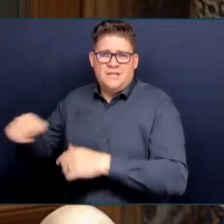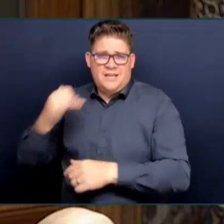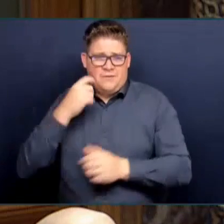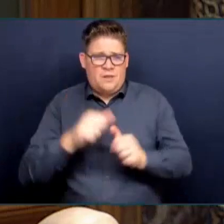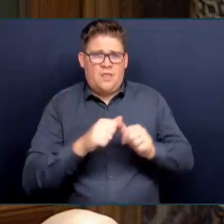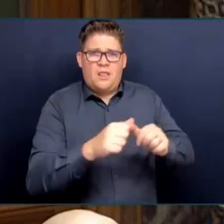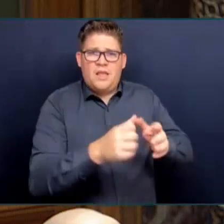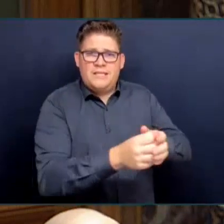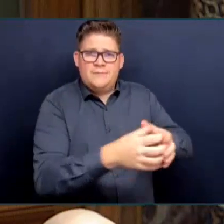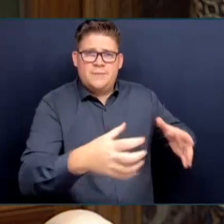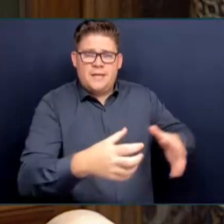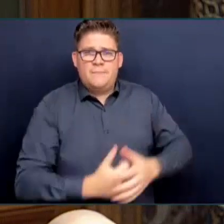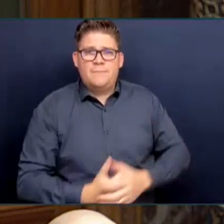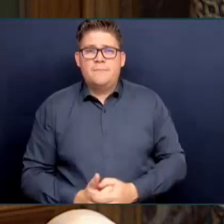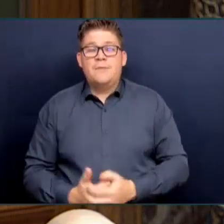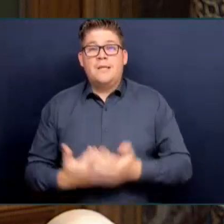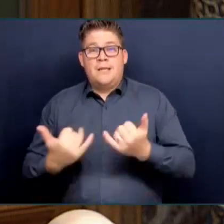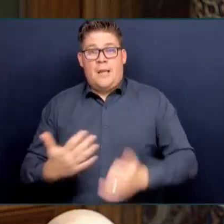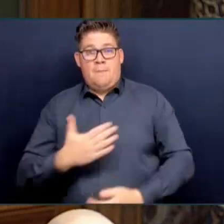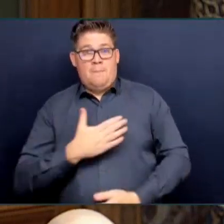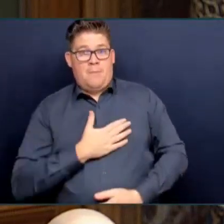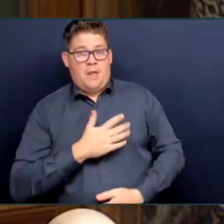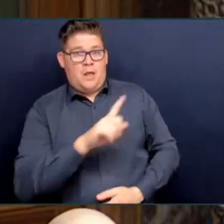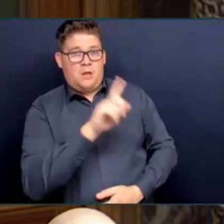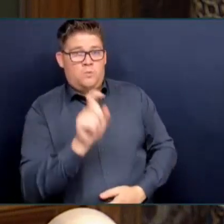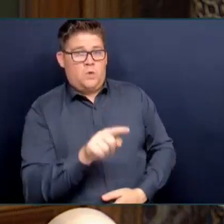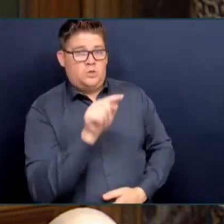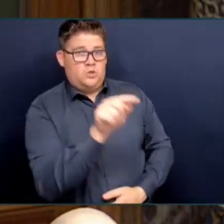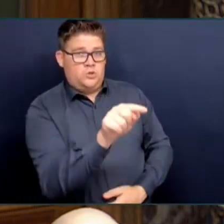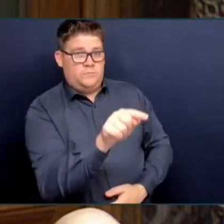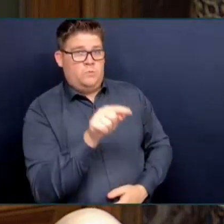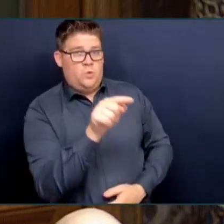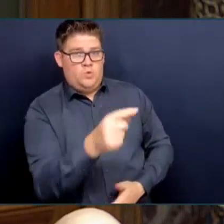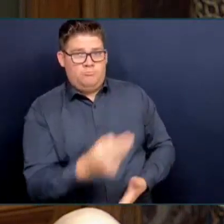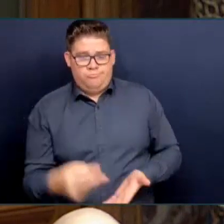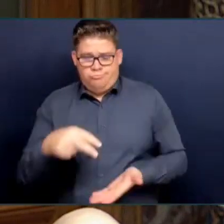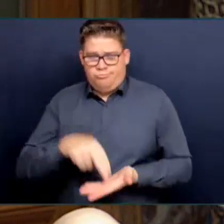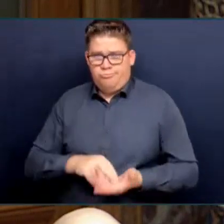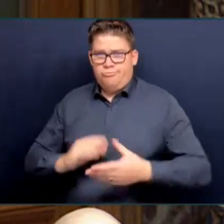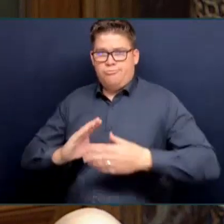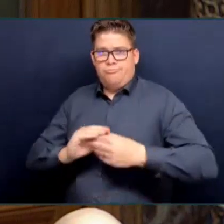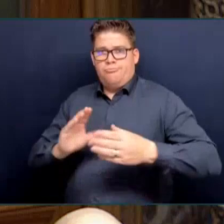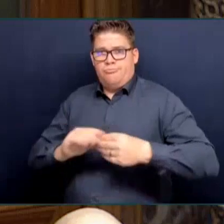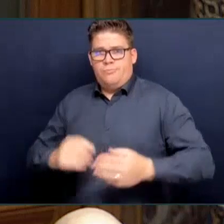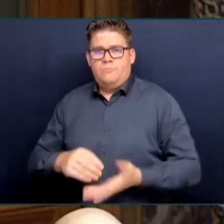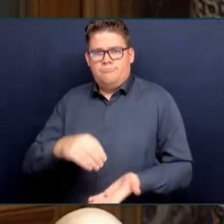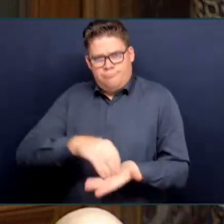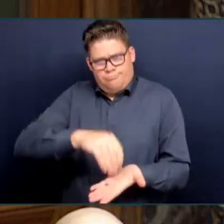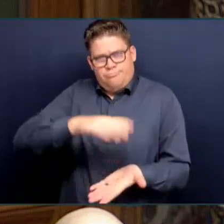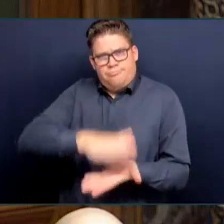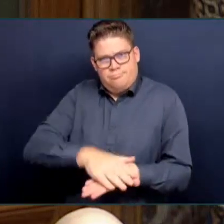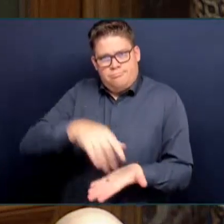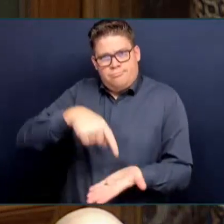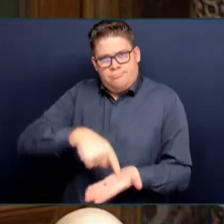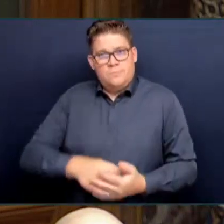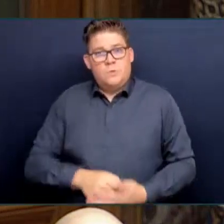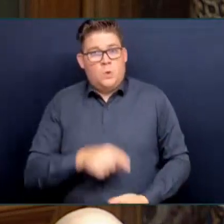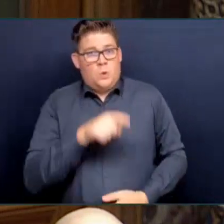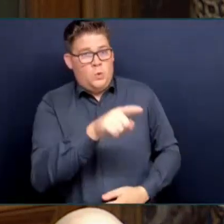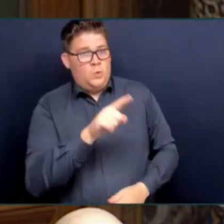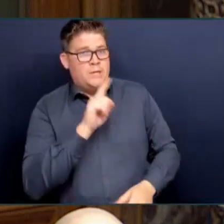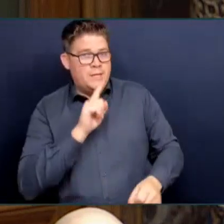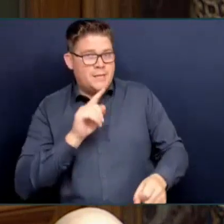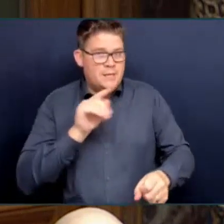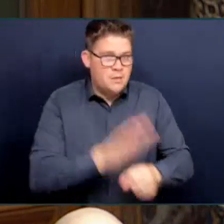the Premier commit to British Columbians that there will be no new or expanded fossil fuel projects in this